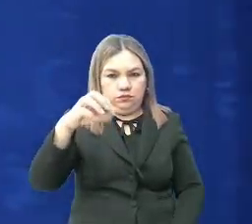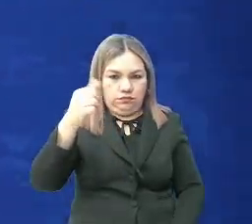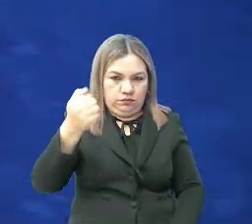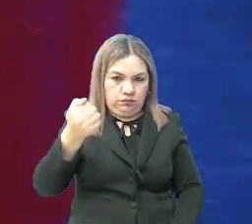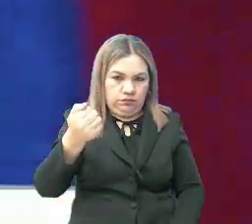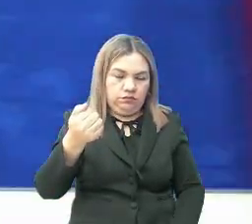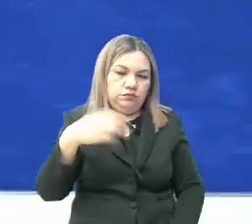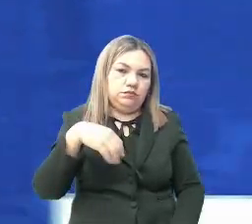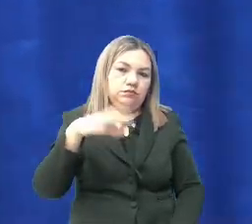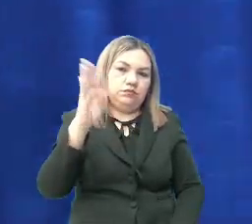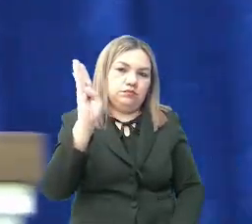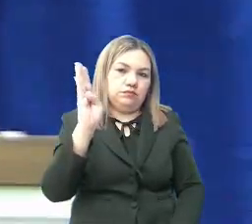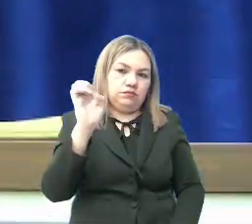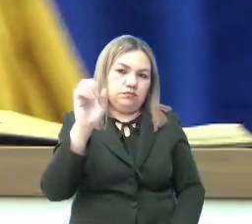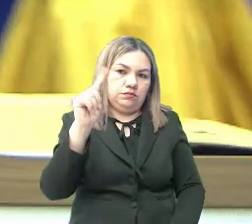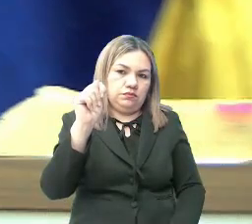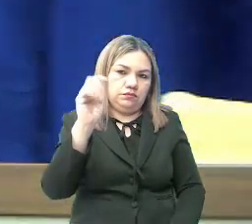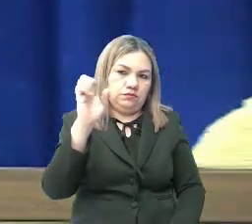But